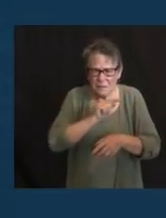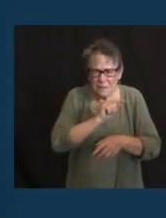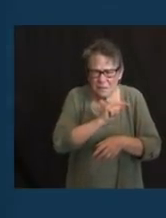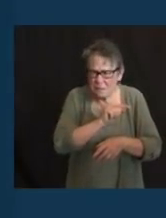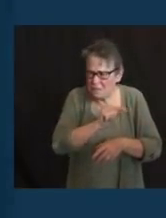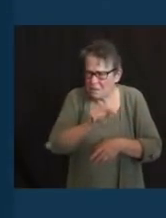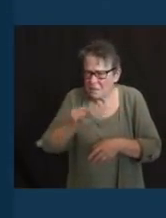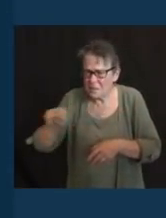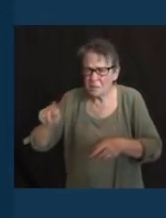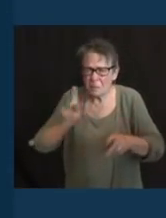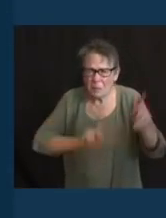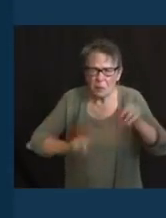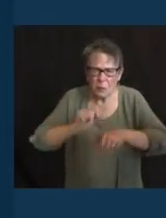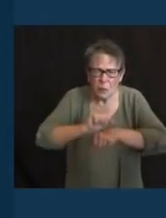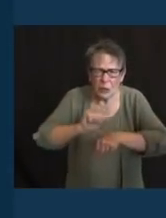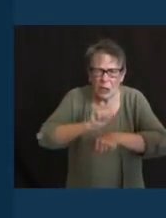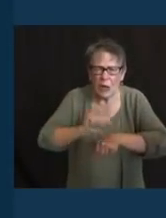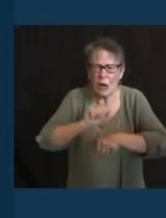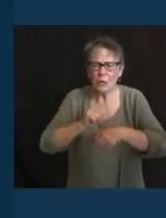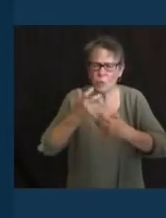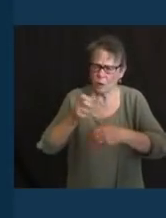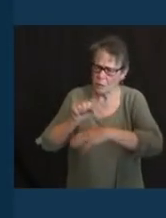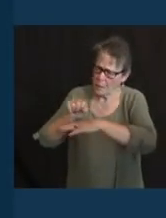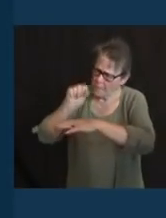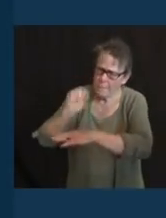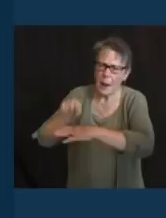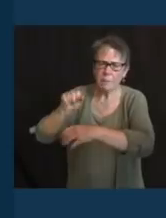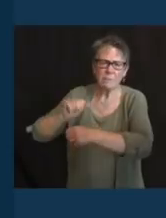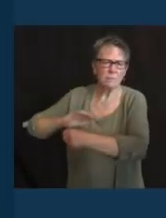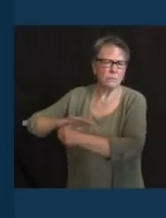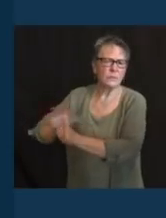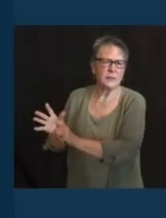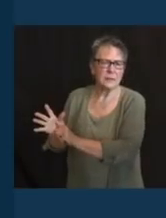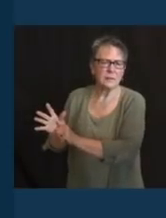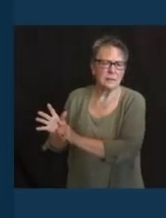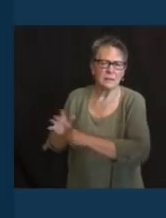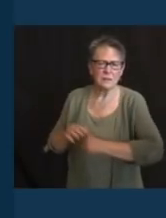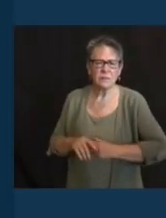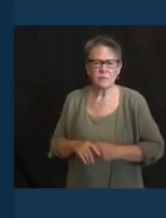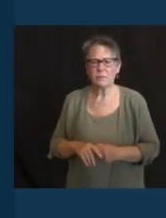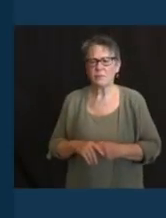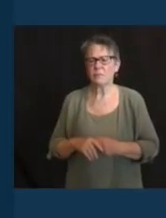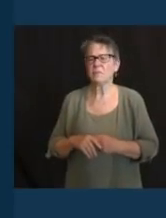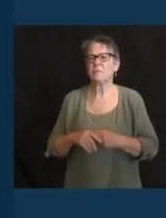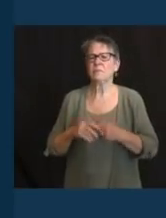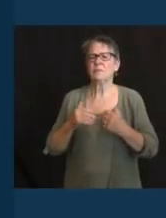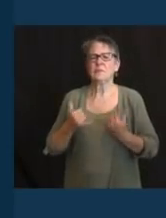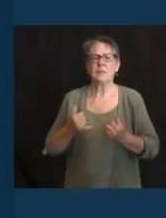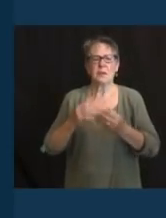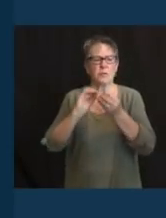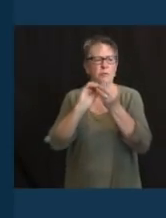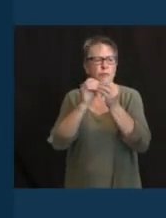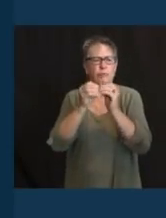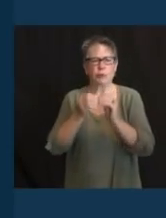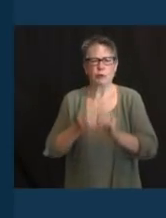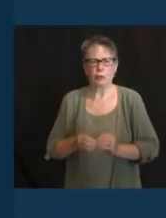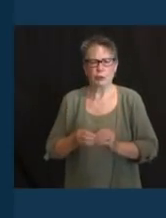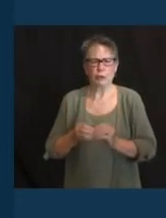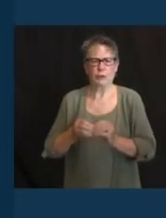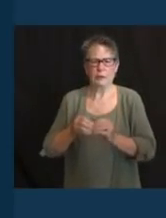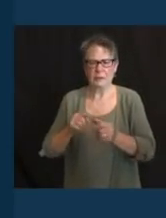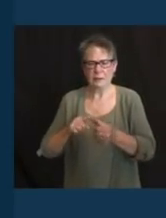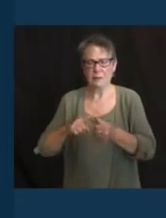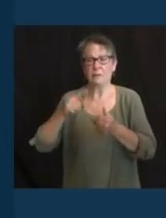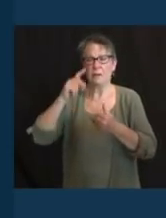are. The numbers of hospitalizations of patients in our ICUs on respirators continues to push downward.